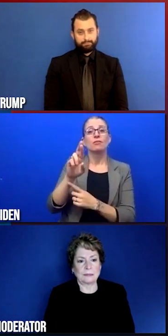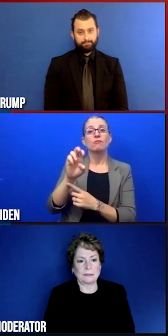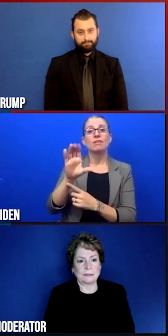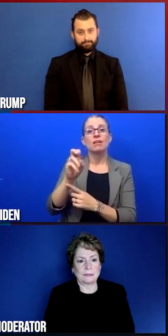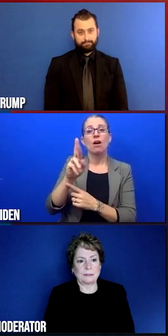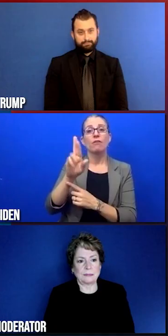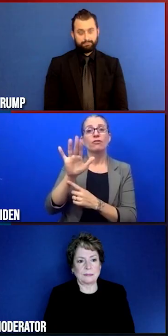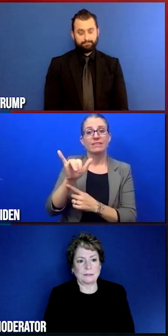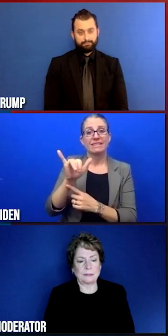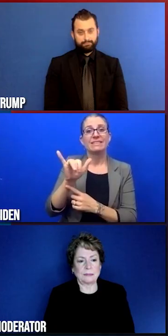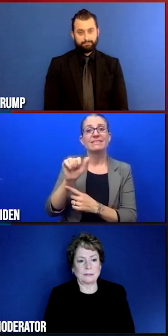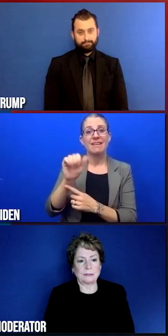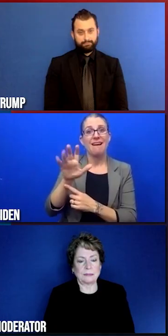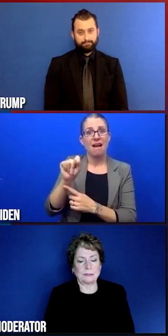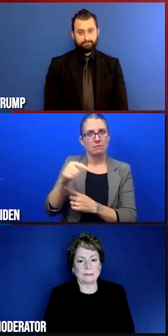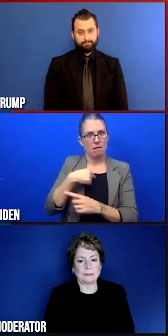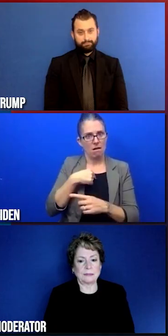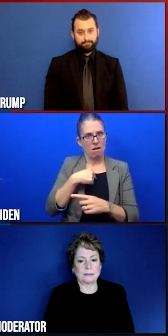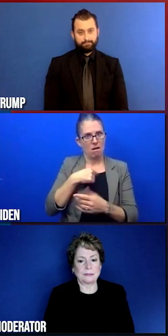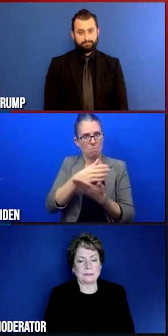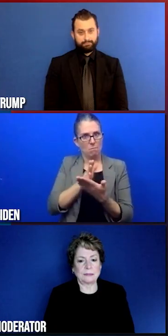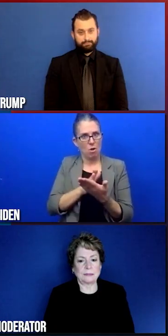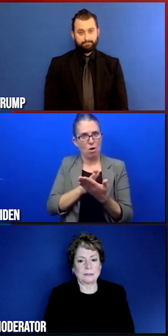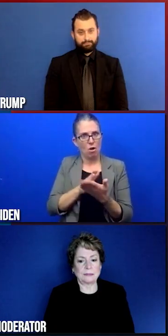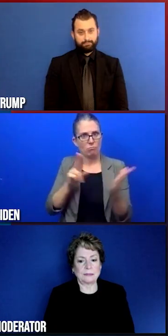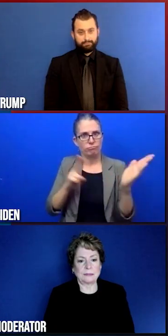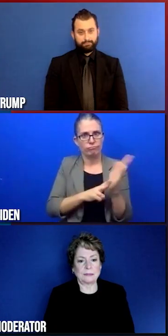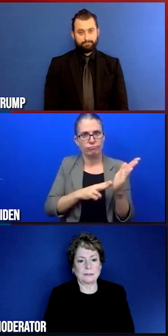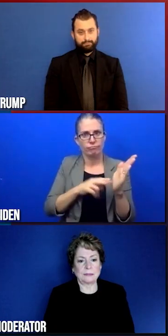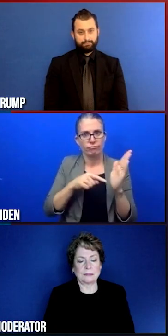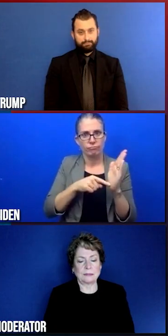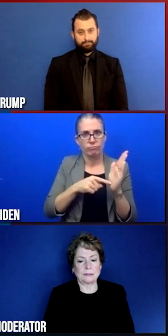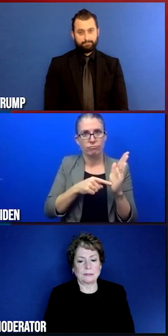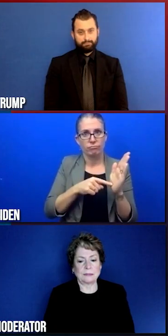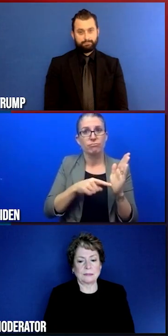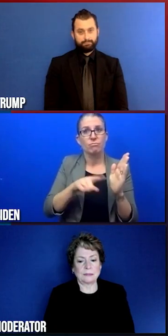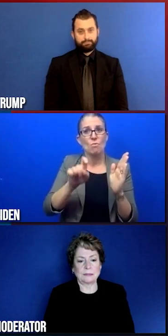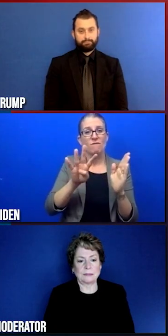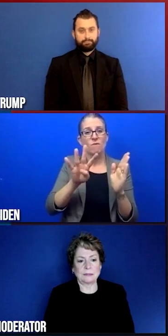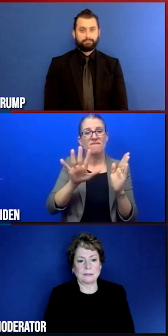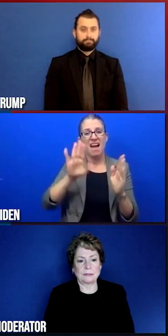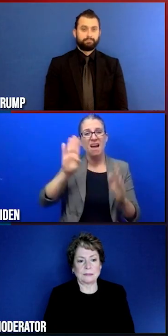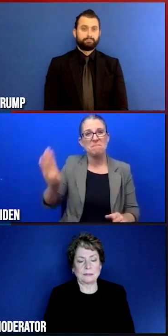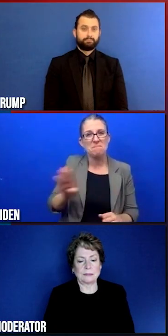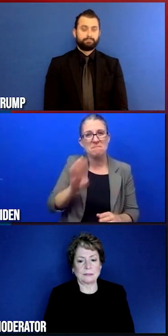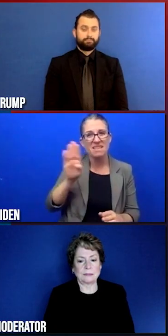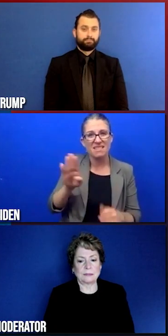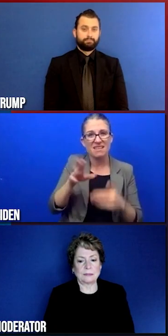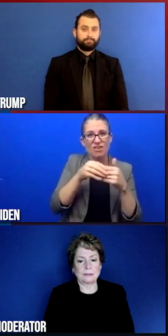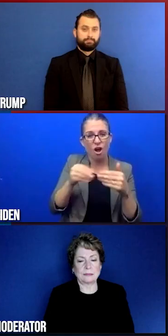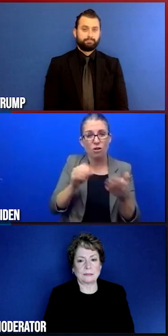billion to local communities that have to balance their budgets and states that have to balance their budgets, so then have to fire